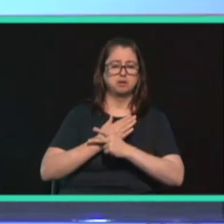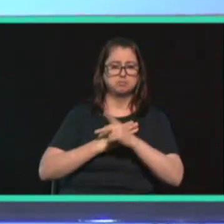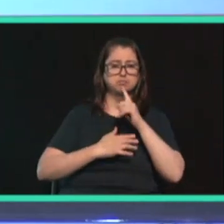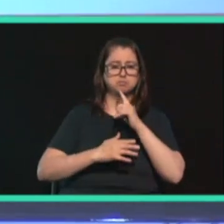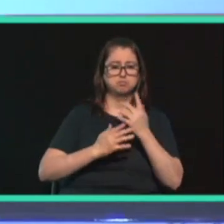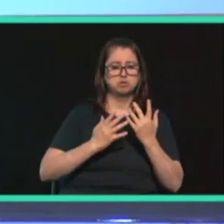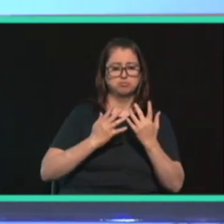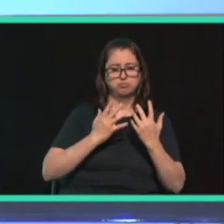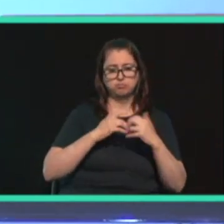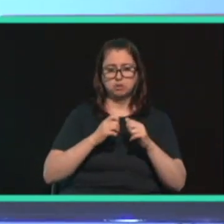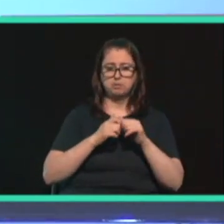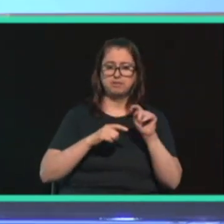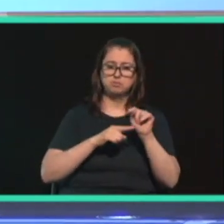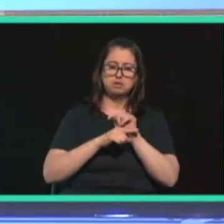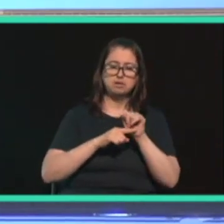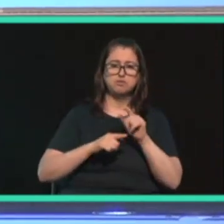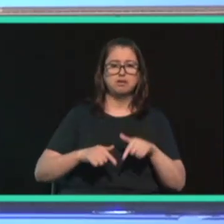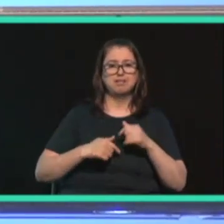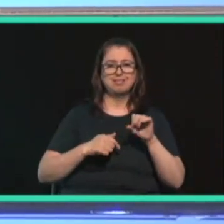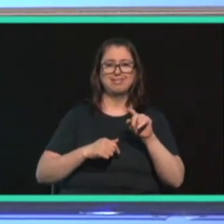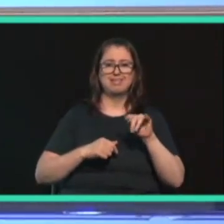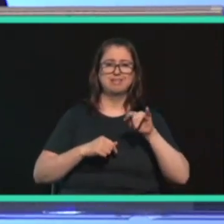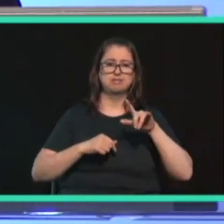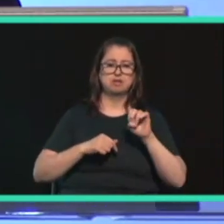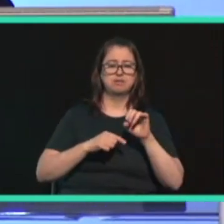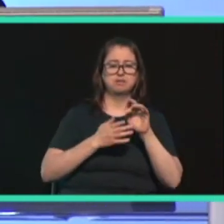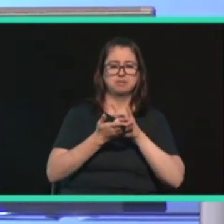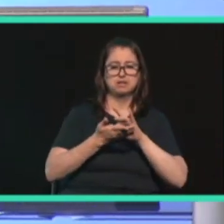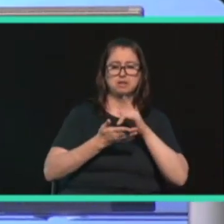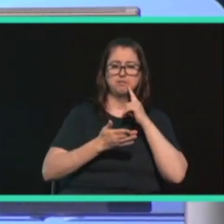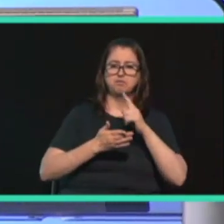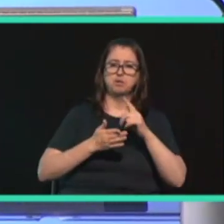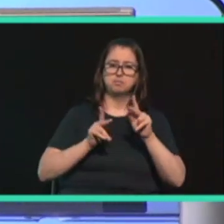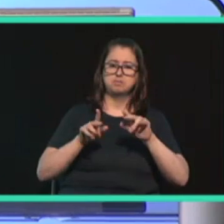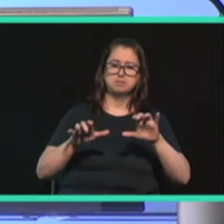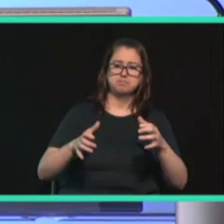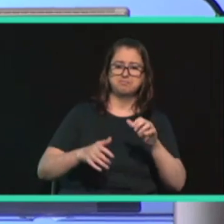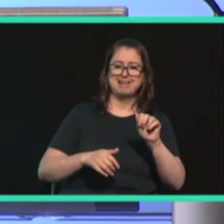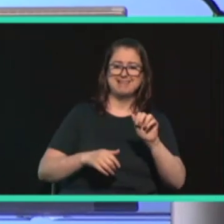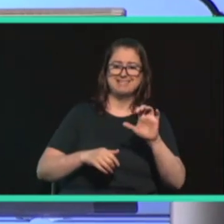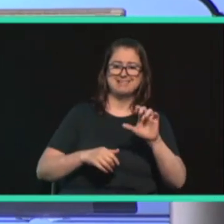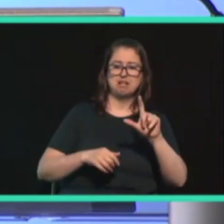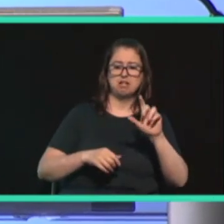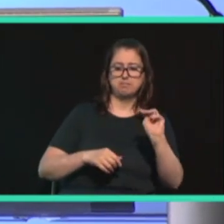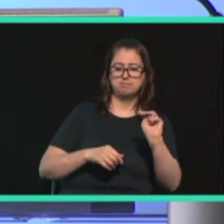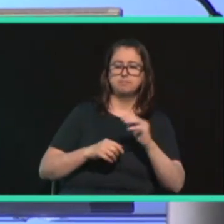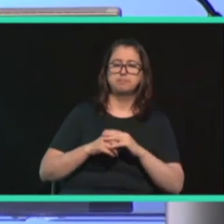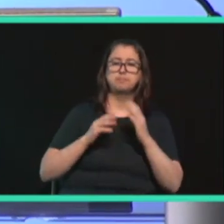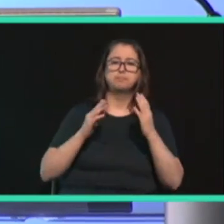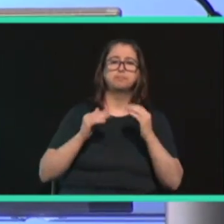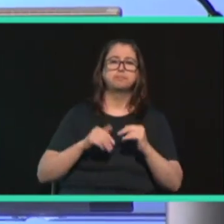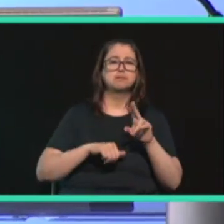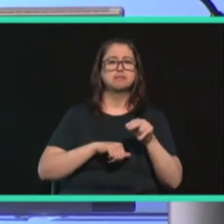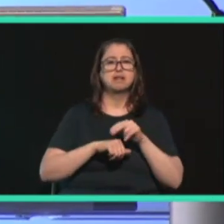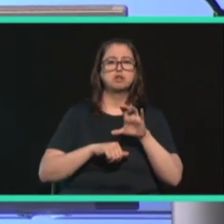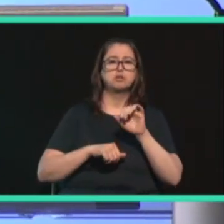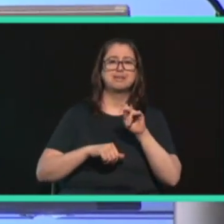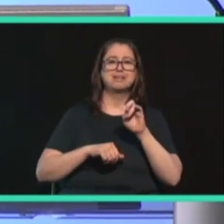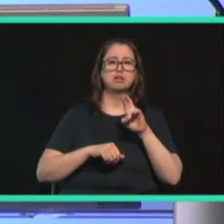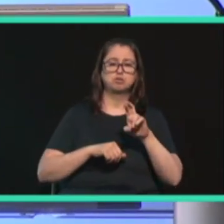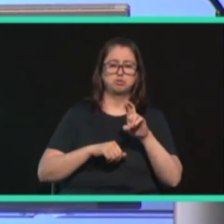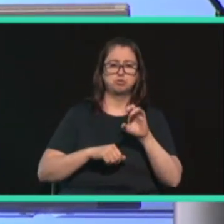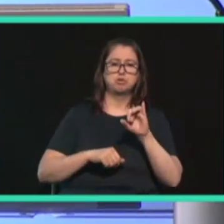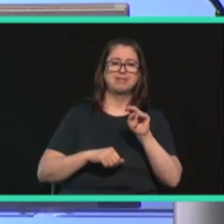training on lifestyle medicine for the residents at ACLM. The National Cancer Institute has